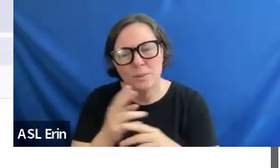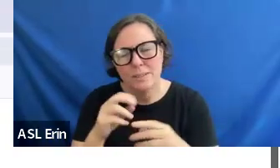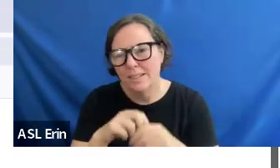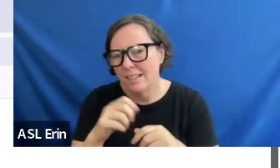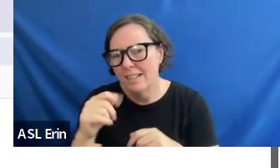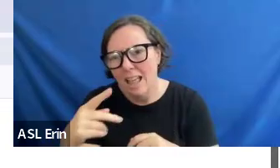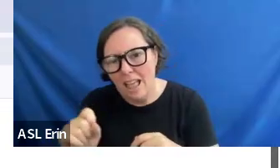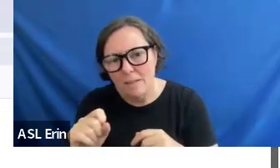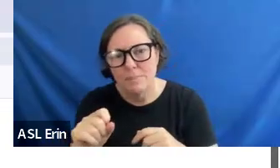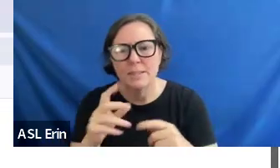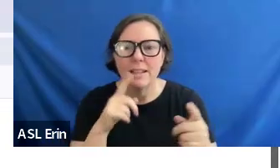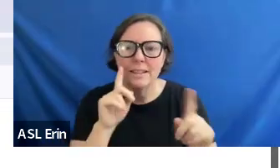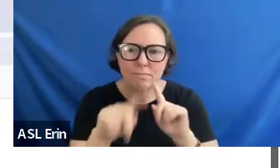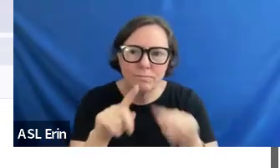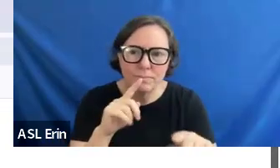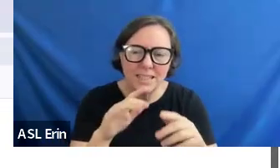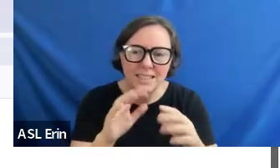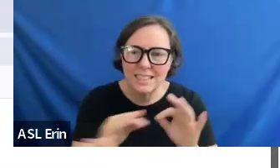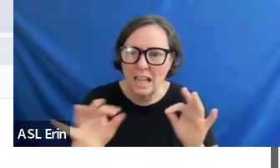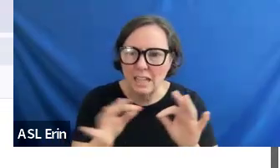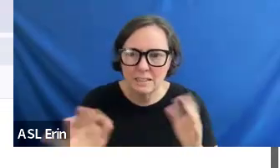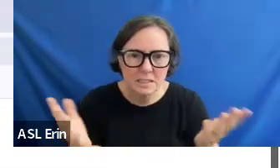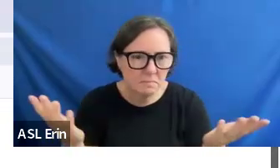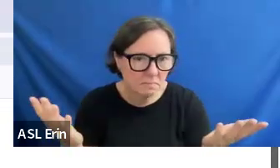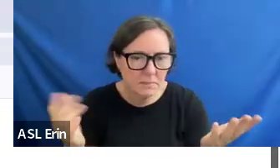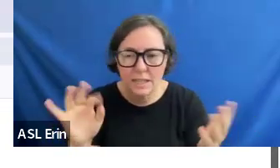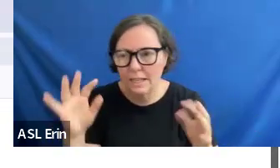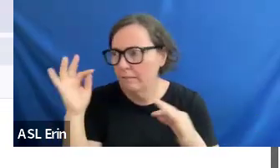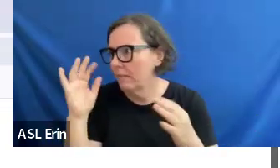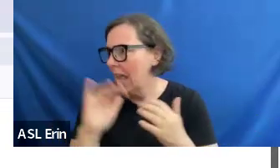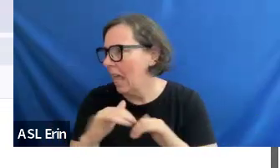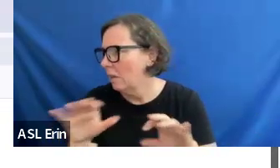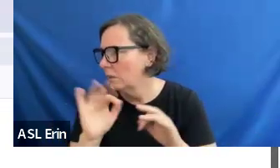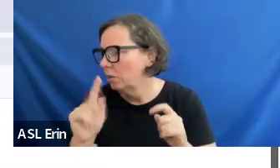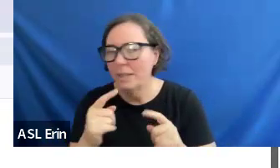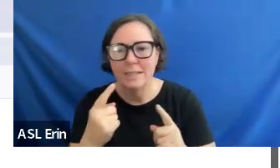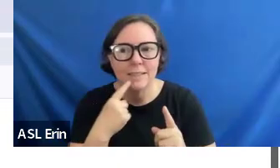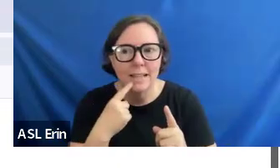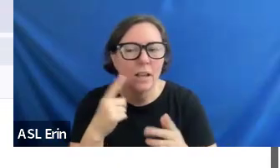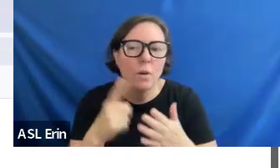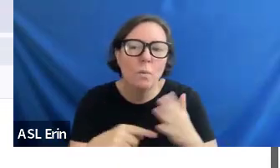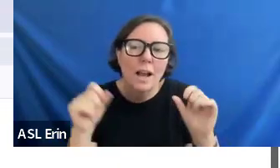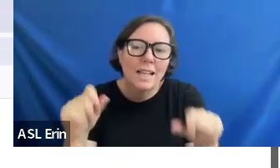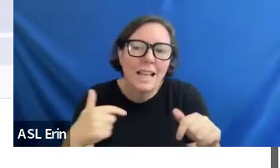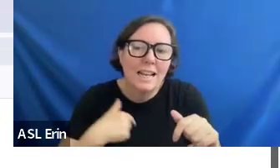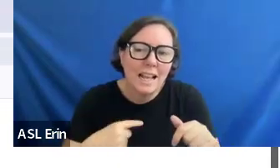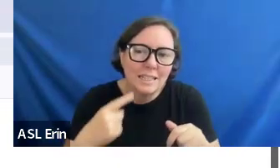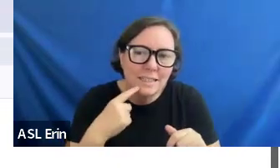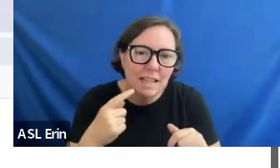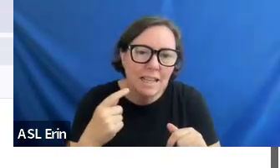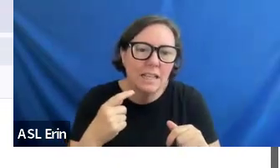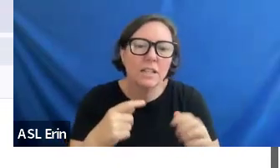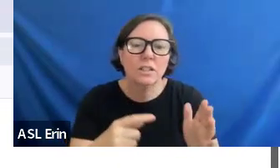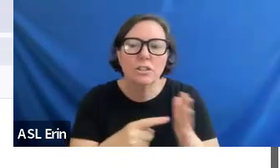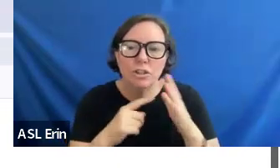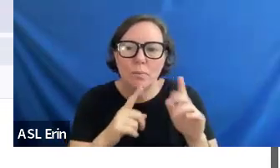and overlays and dictate text. Not sure how to perform the task you want? Simply say, what can I say? Or show all commands